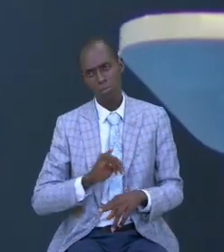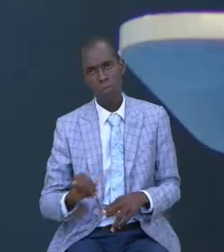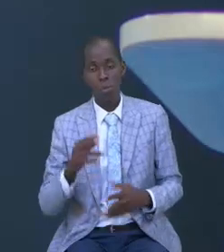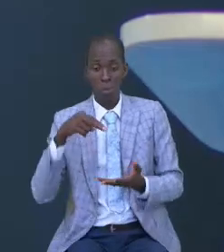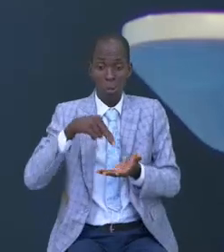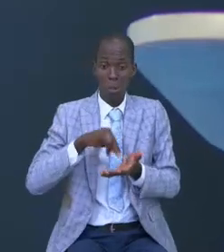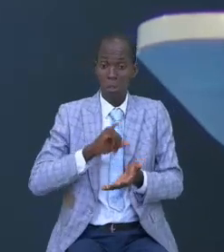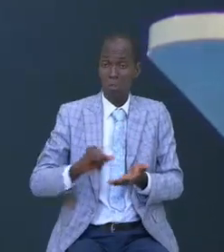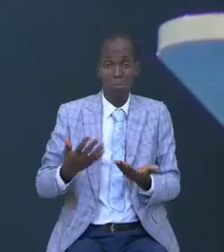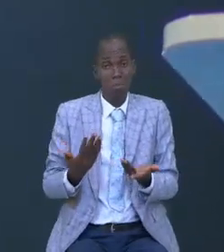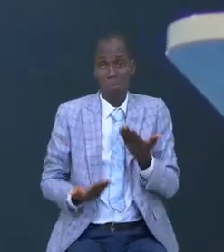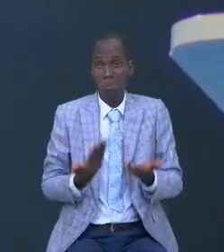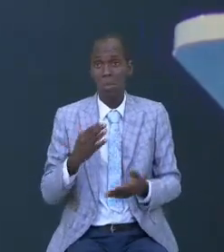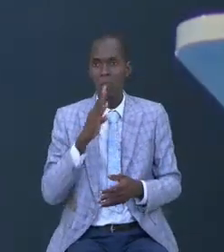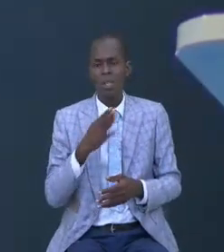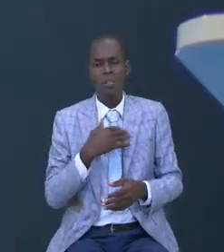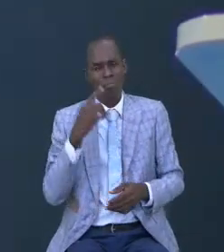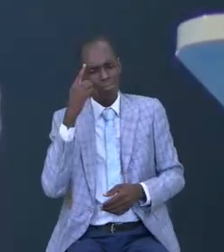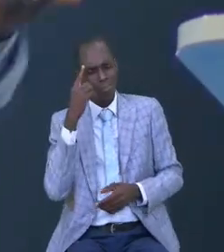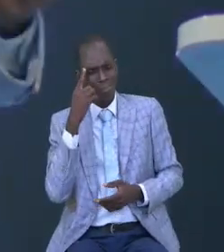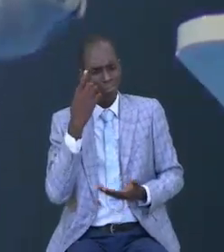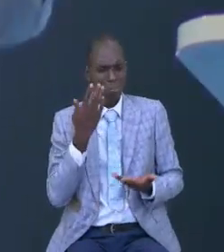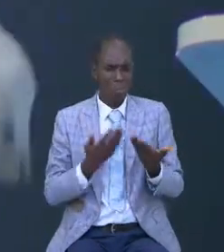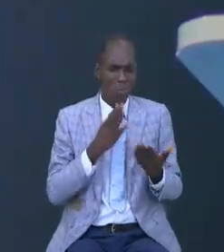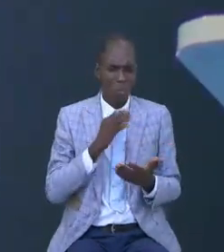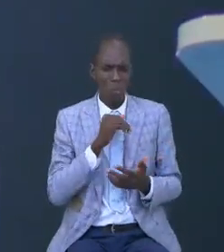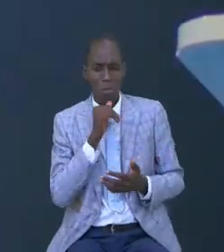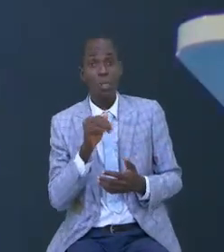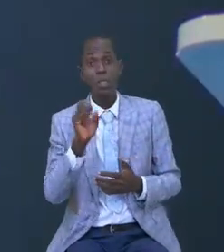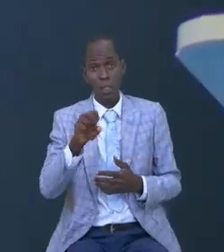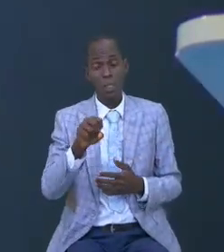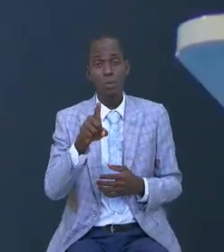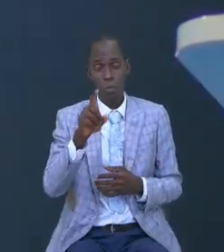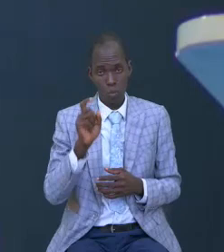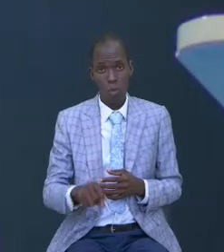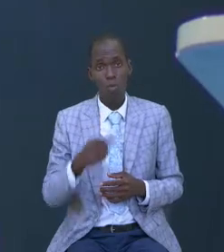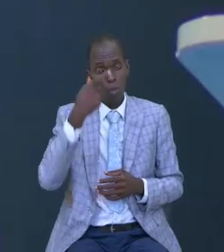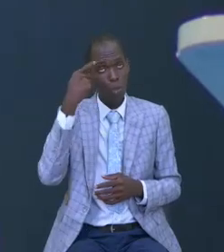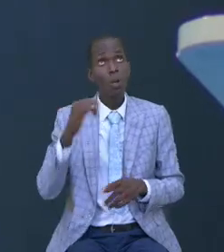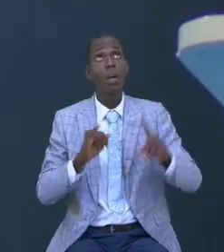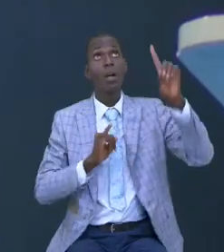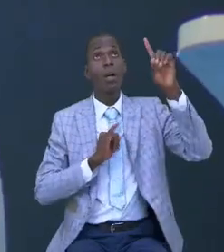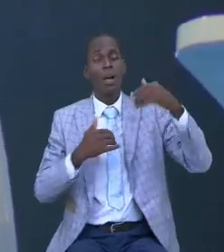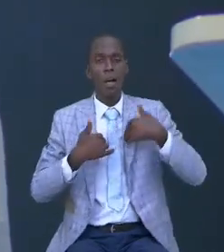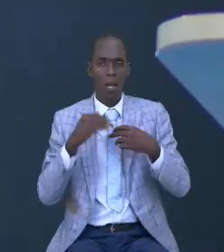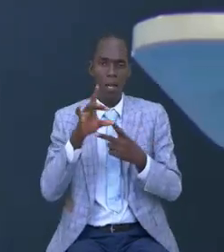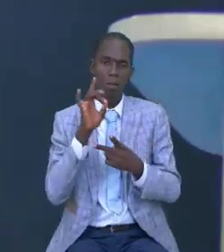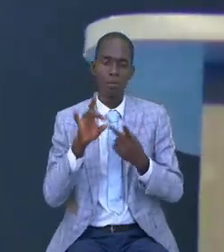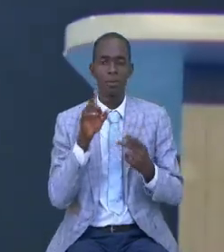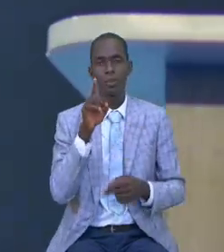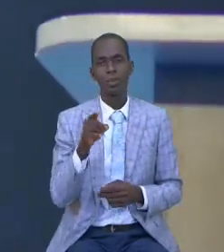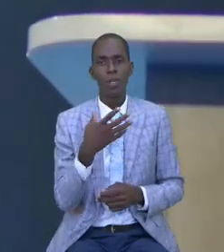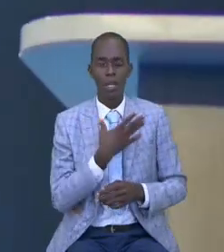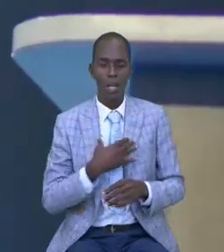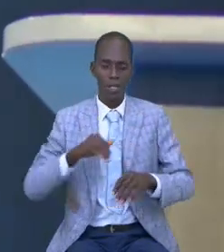standing up, and you're wondering, should I not? You're saying, yes, you should, because I have chosen you and